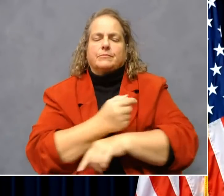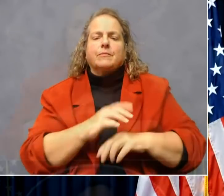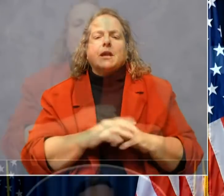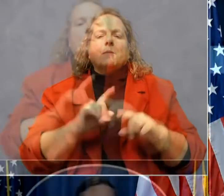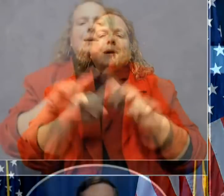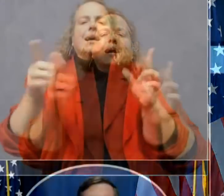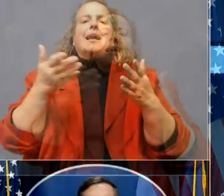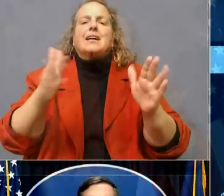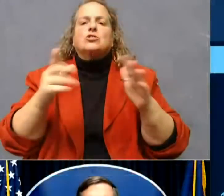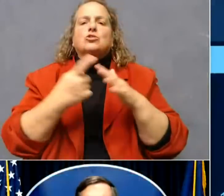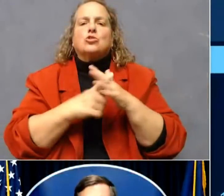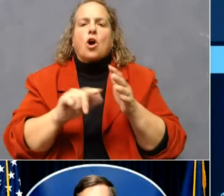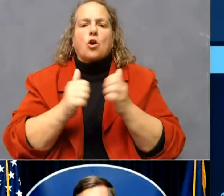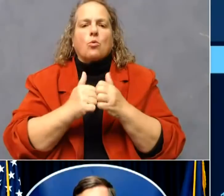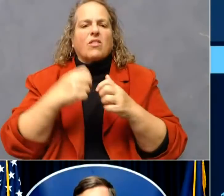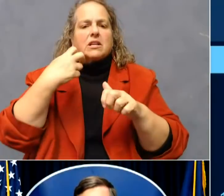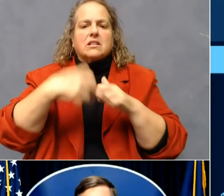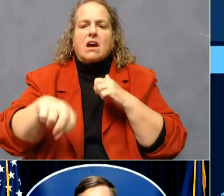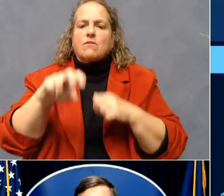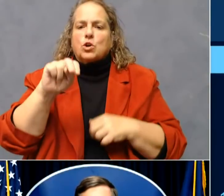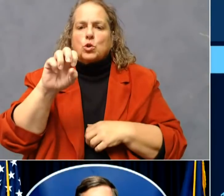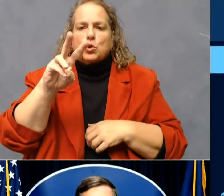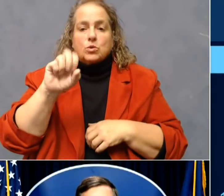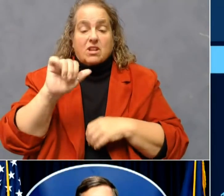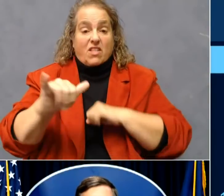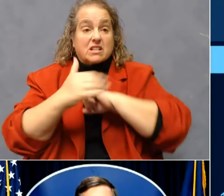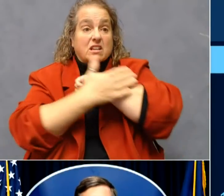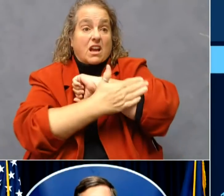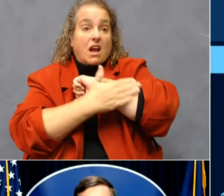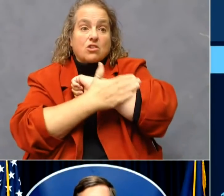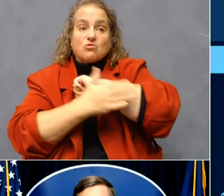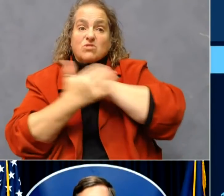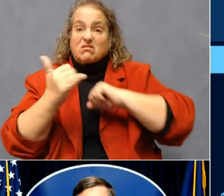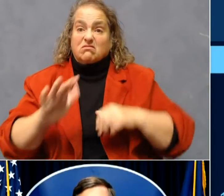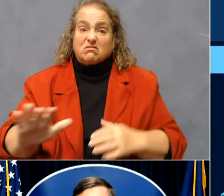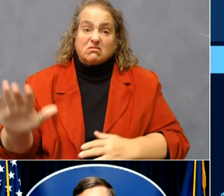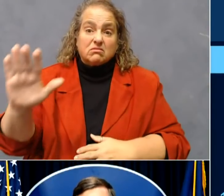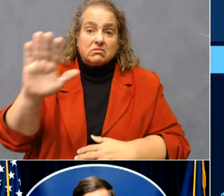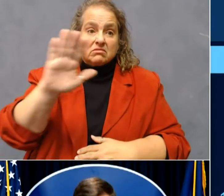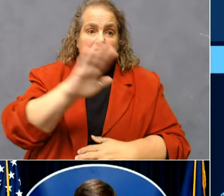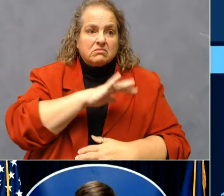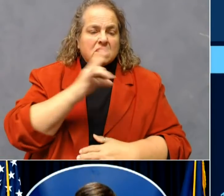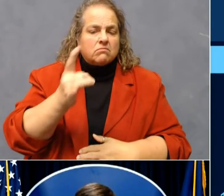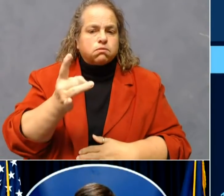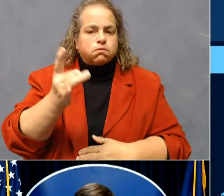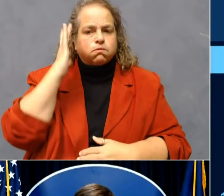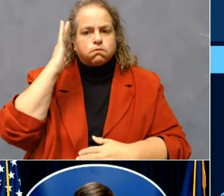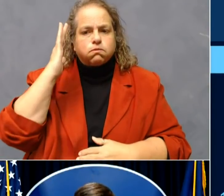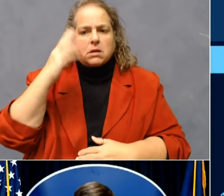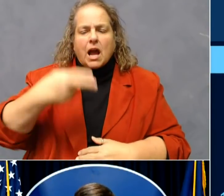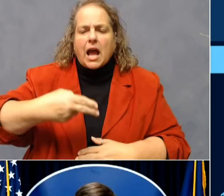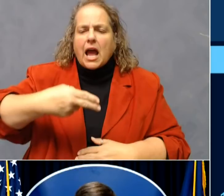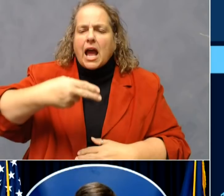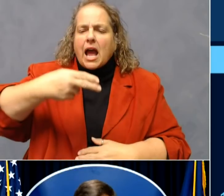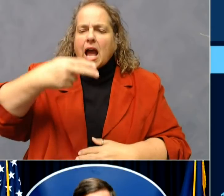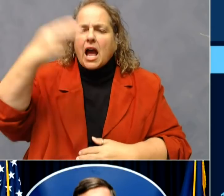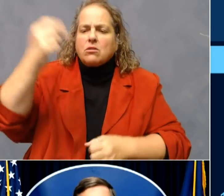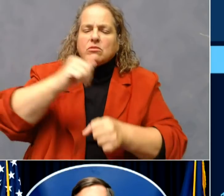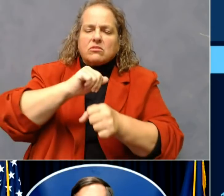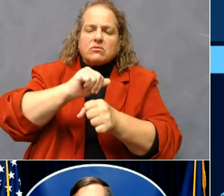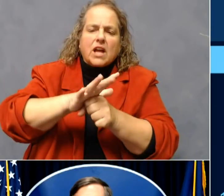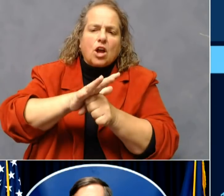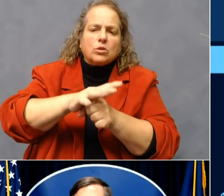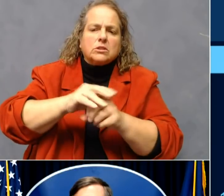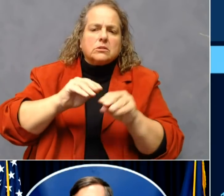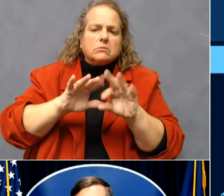this country is reeling from the coronavirus. We have 13.4